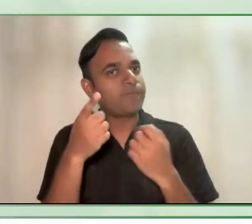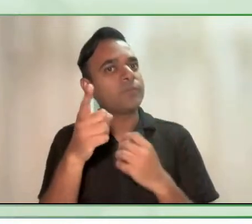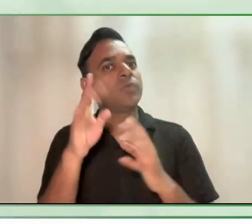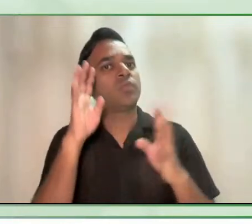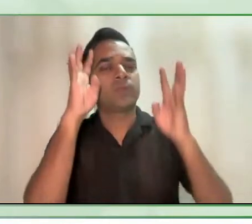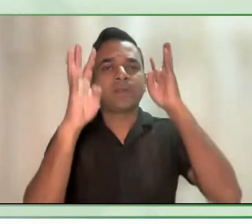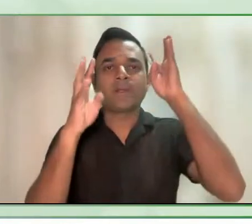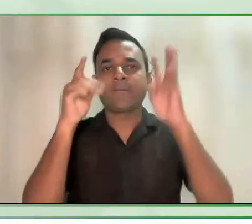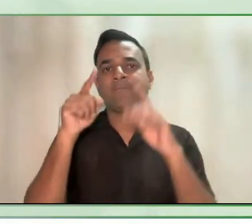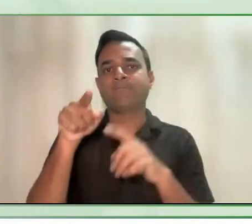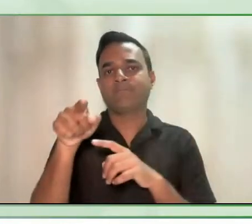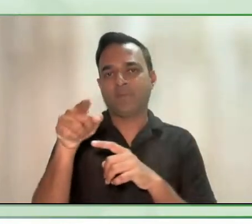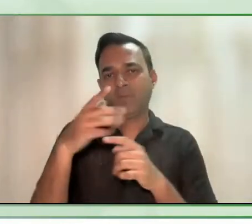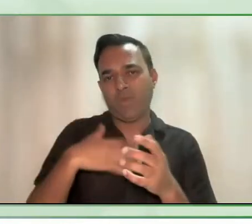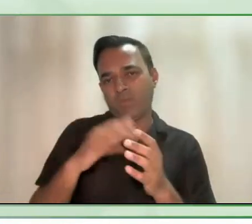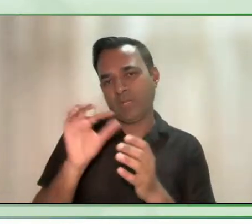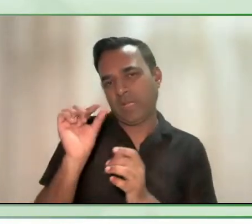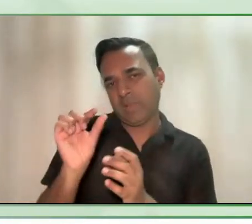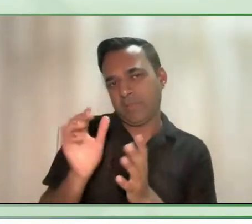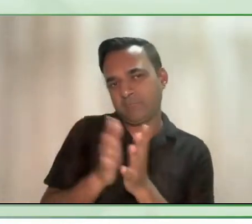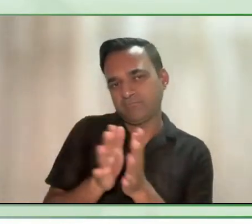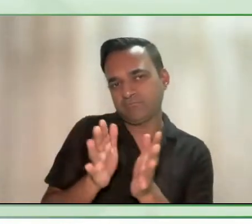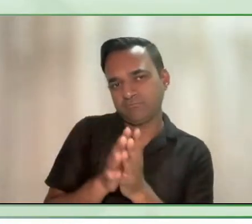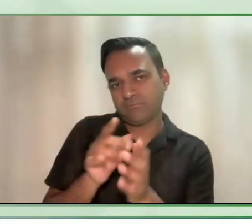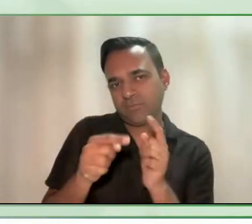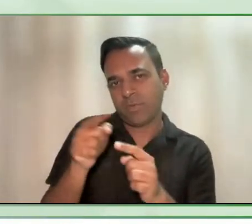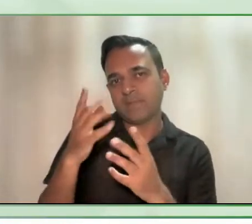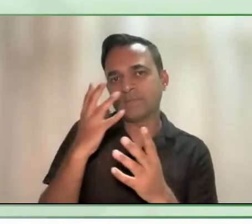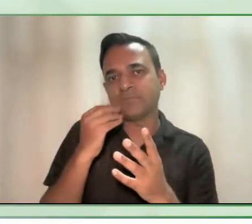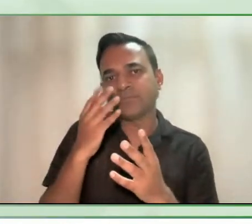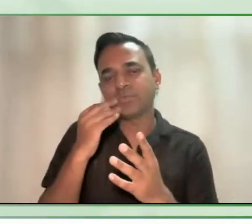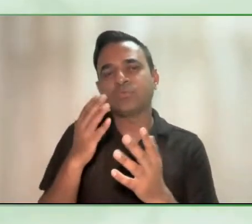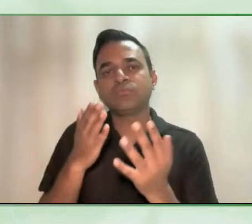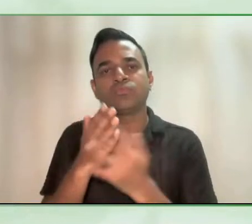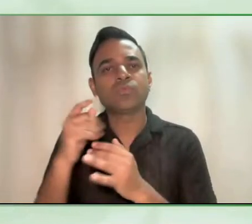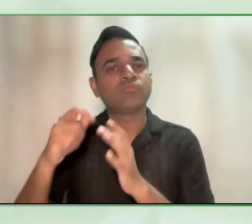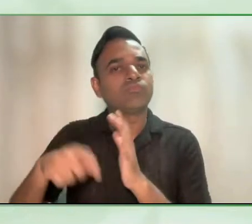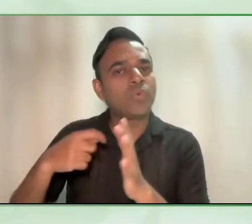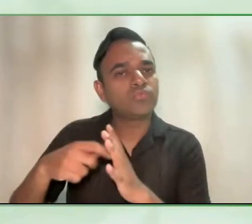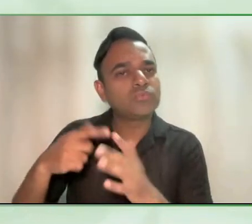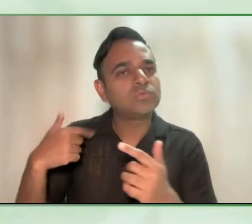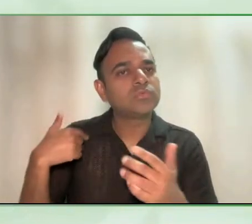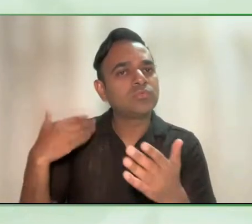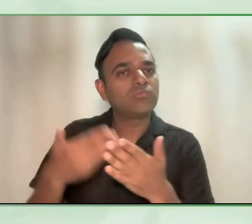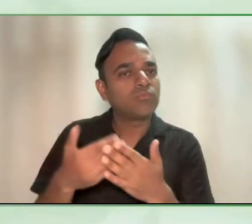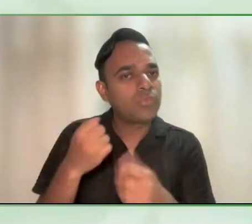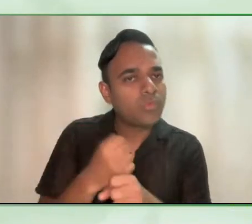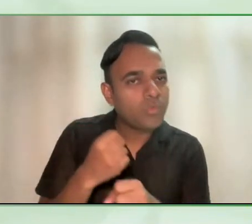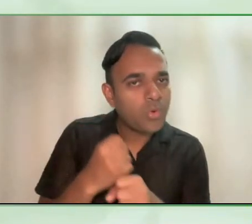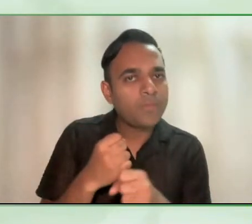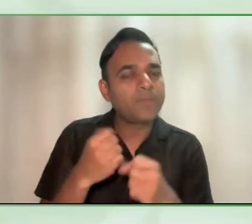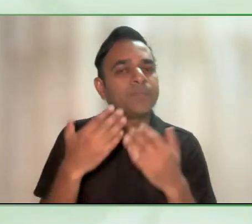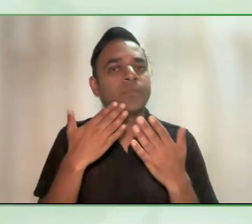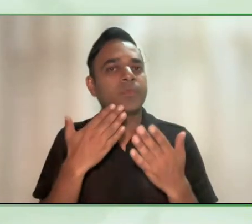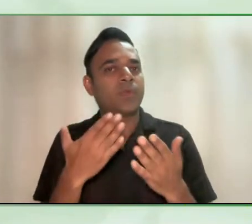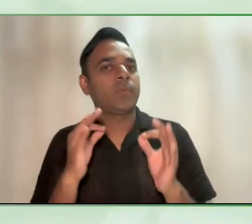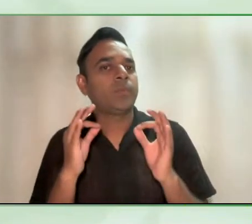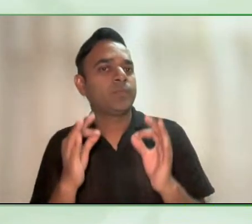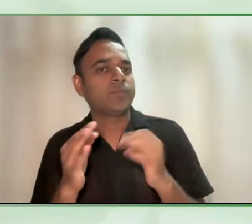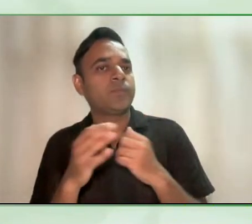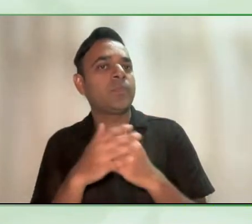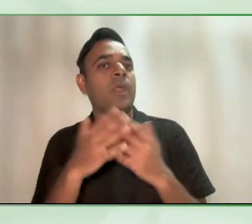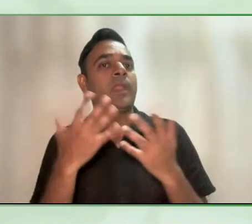you can give us a few informations about that. Sure. So, Suisha Arts was founded